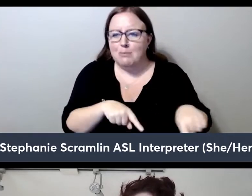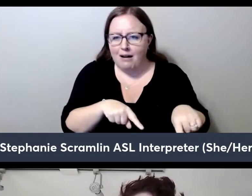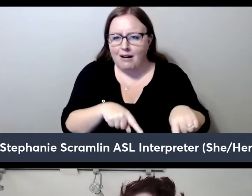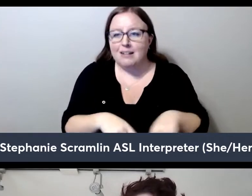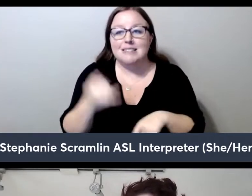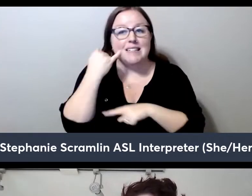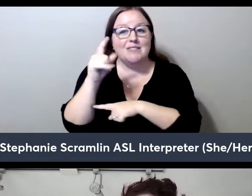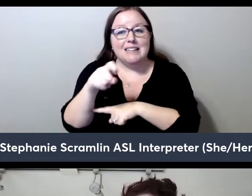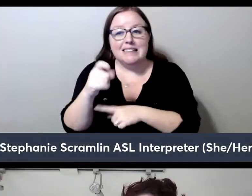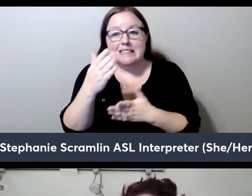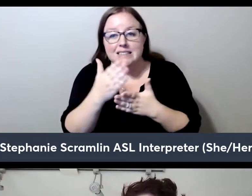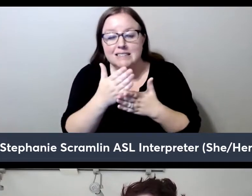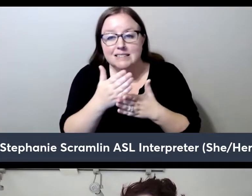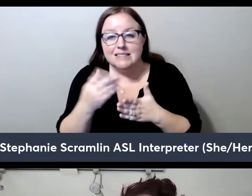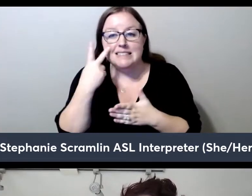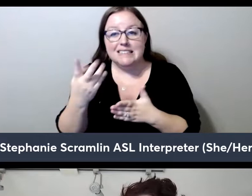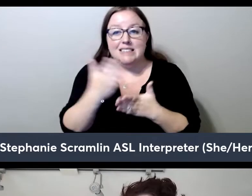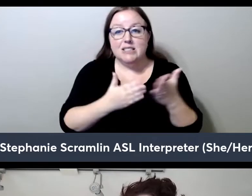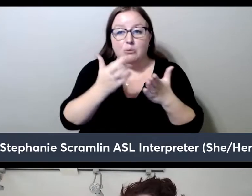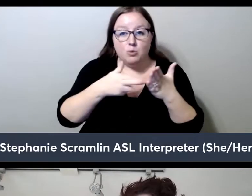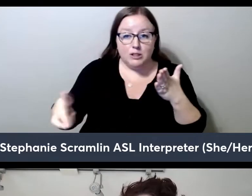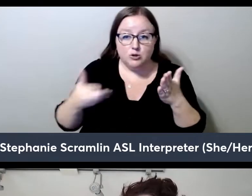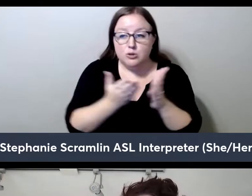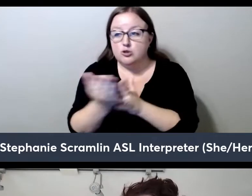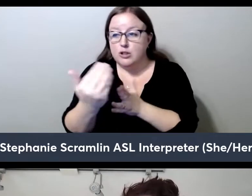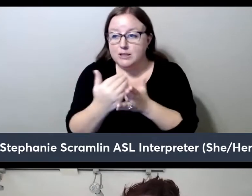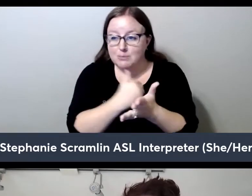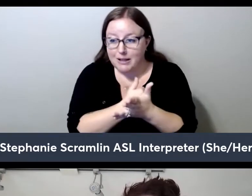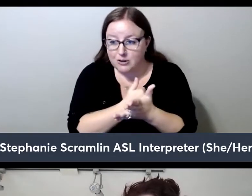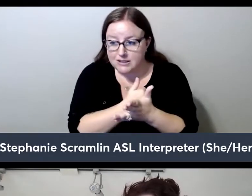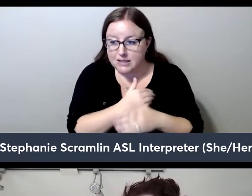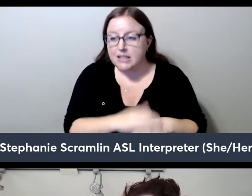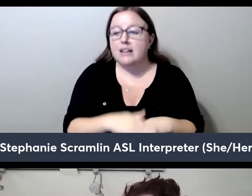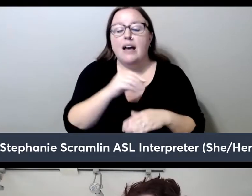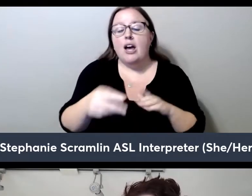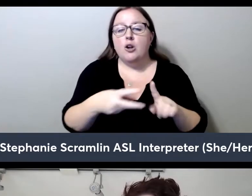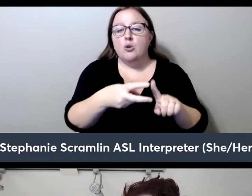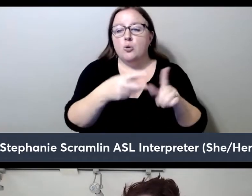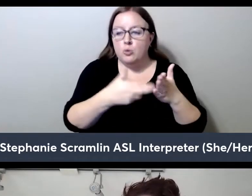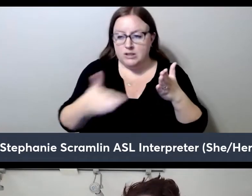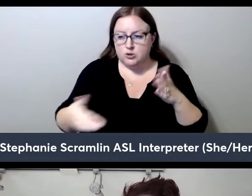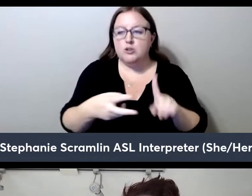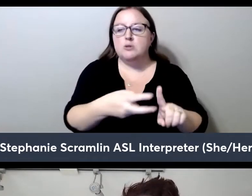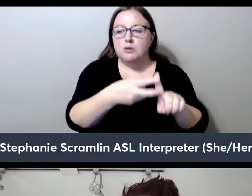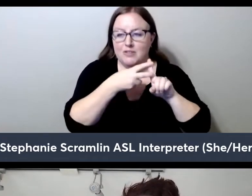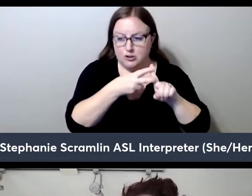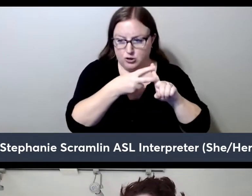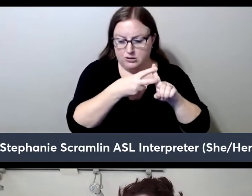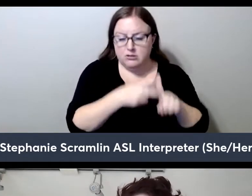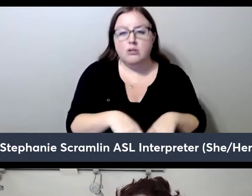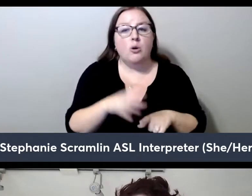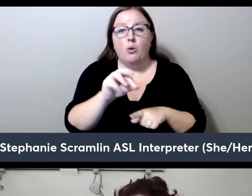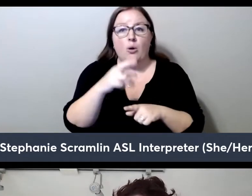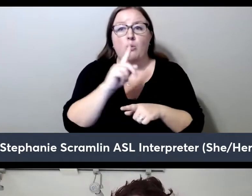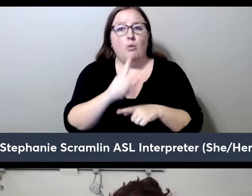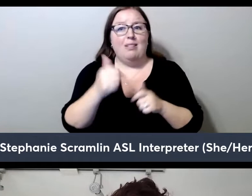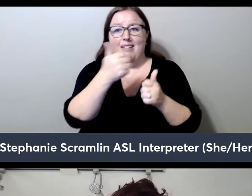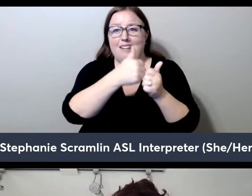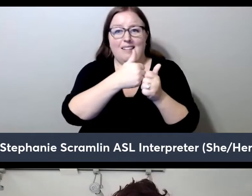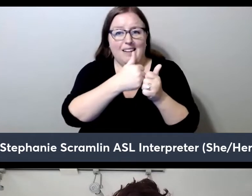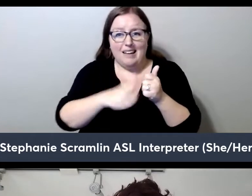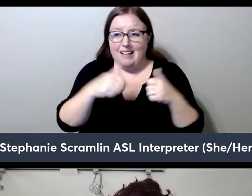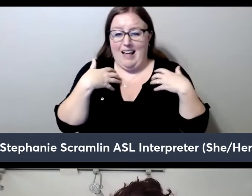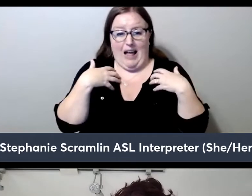see some resource transparency to determine if resources provisioned in AWS are compliant or not, or even look at health of